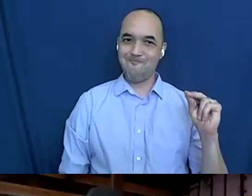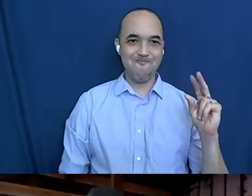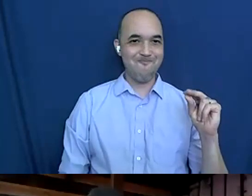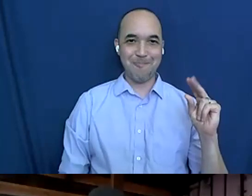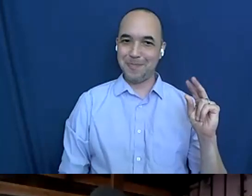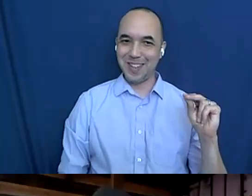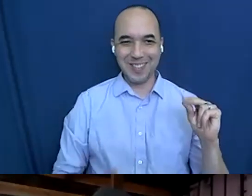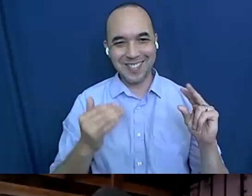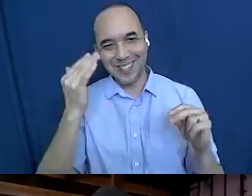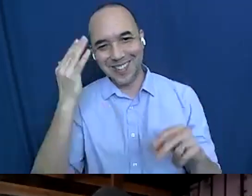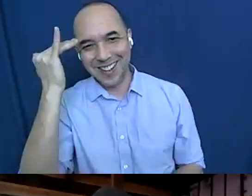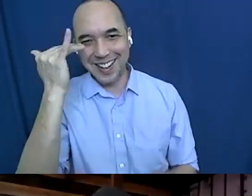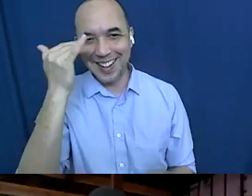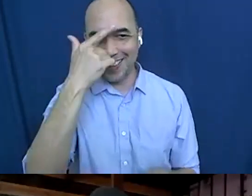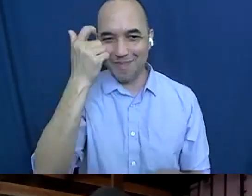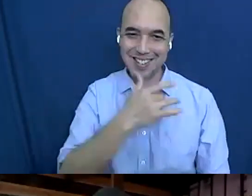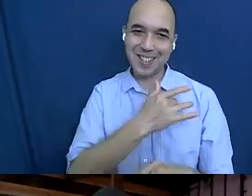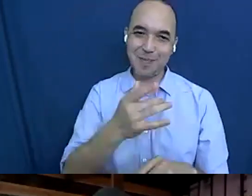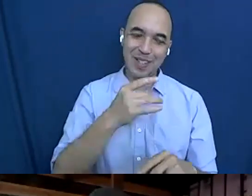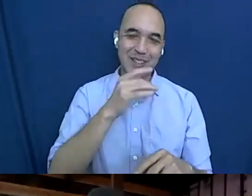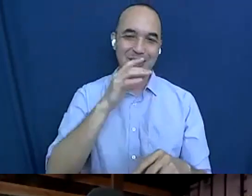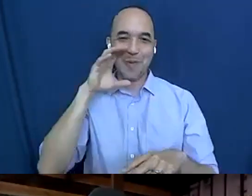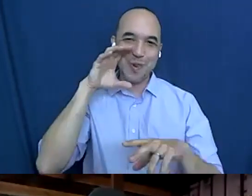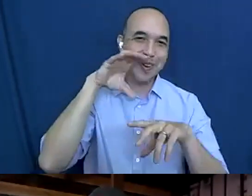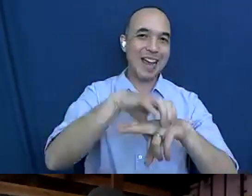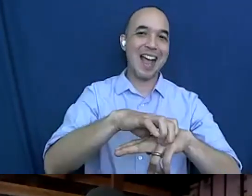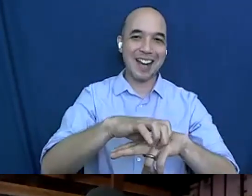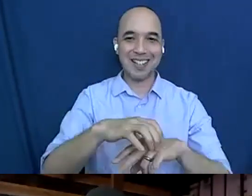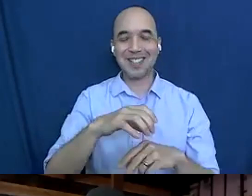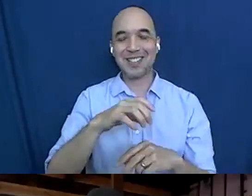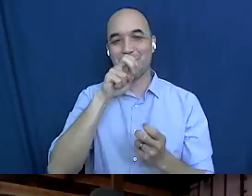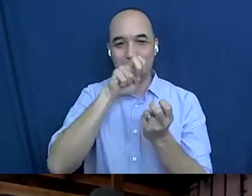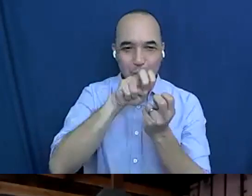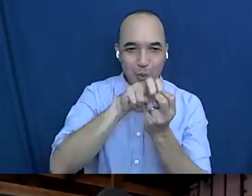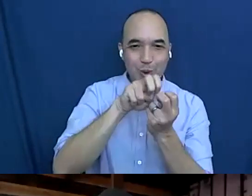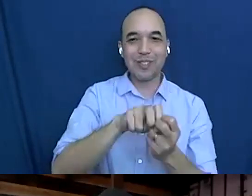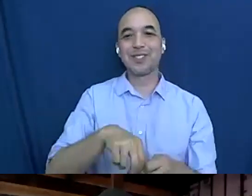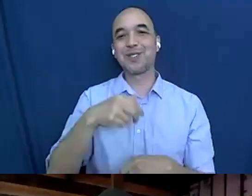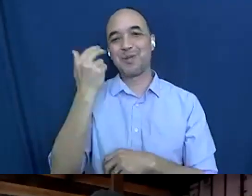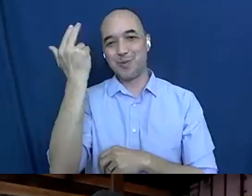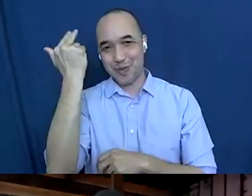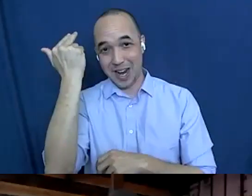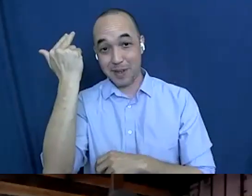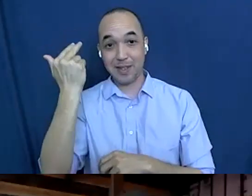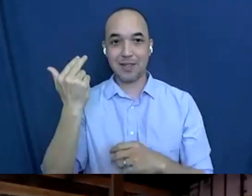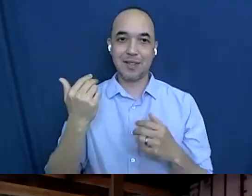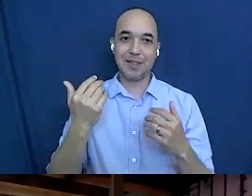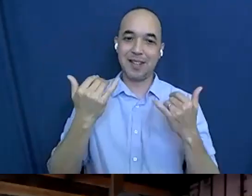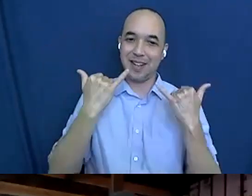Because usually what they'll catch is squirrels and rabbits and everything. And because we now have a grocery store,